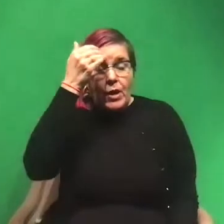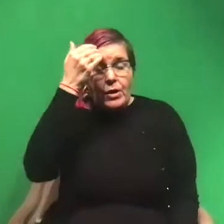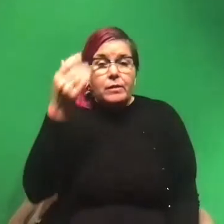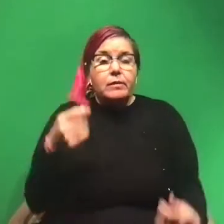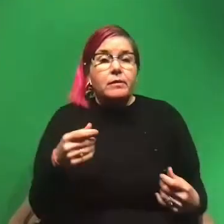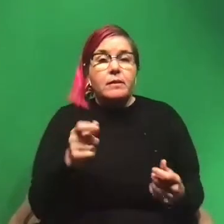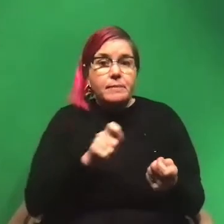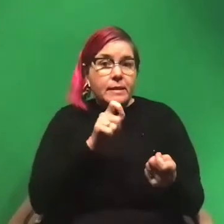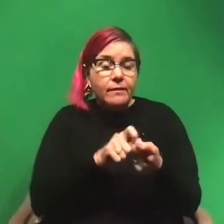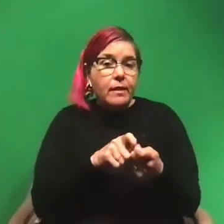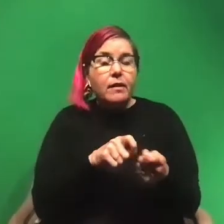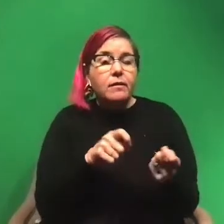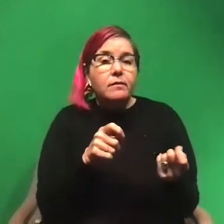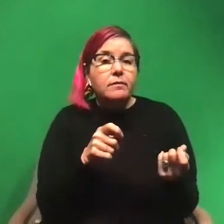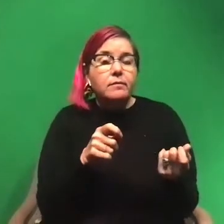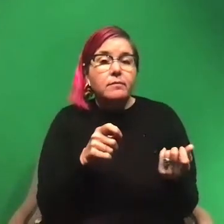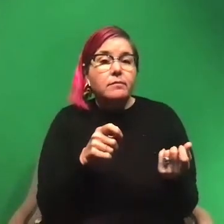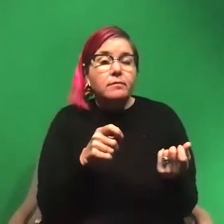specific